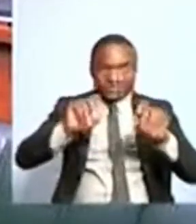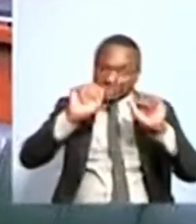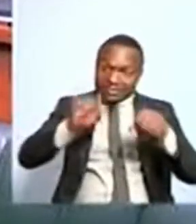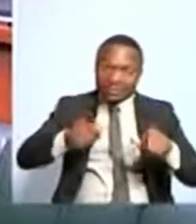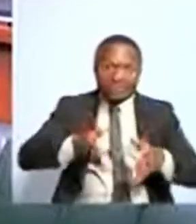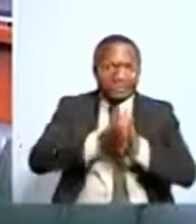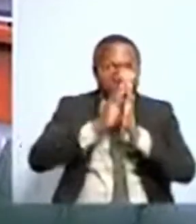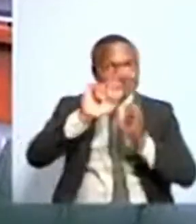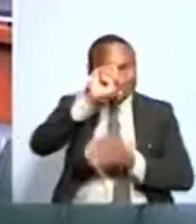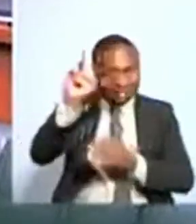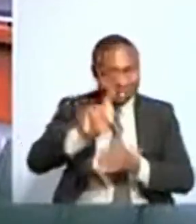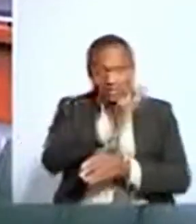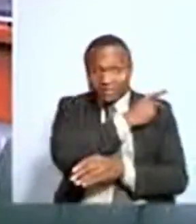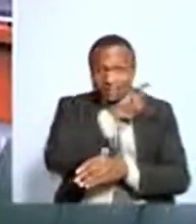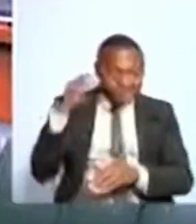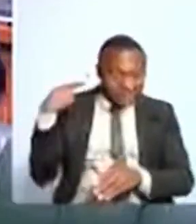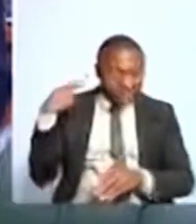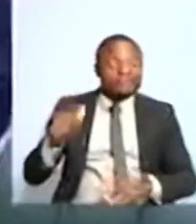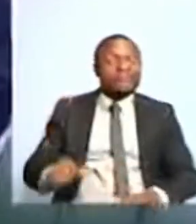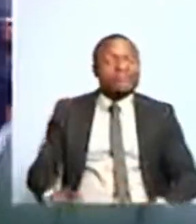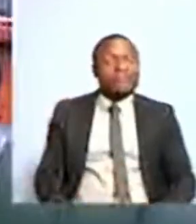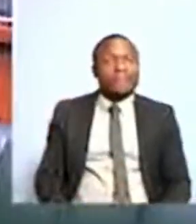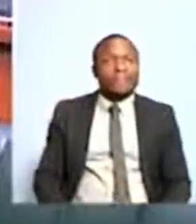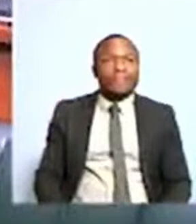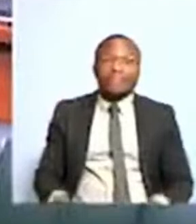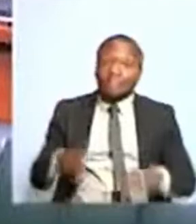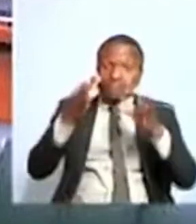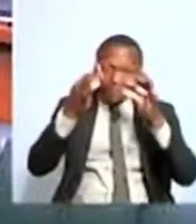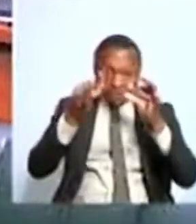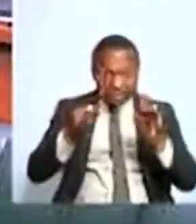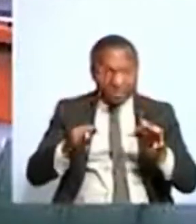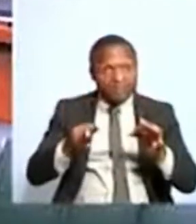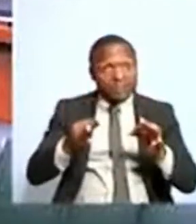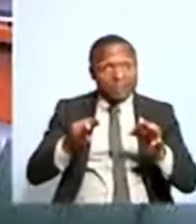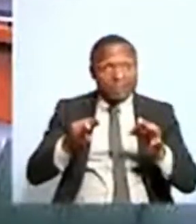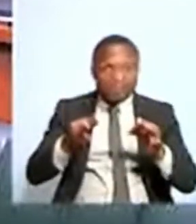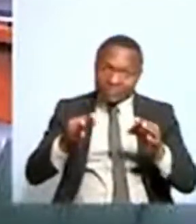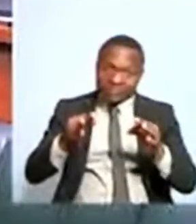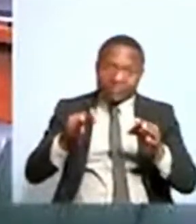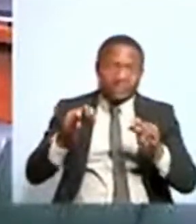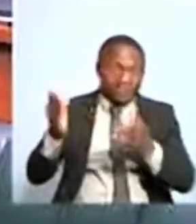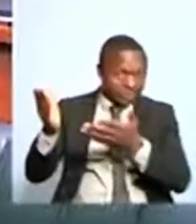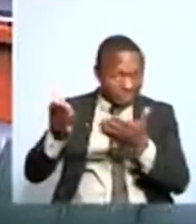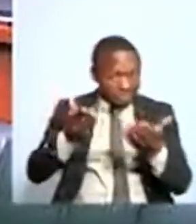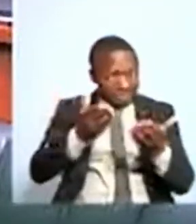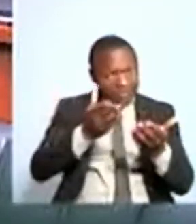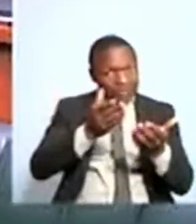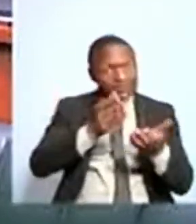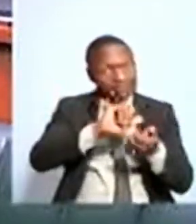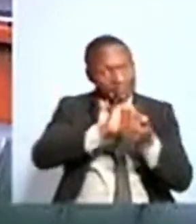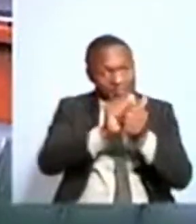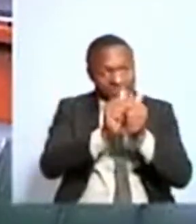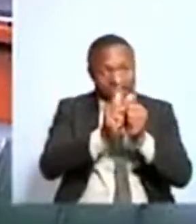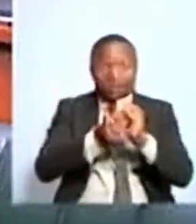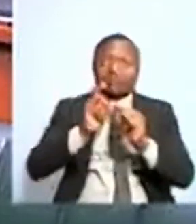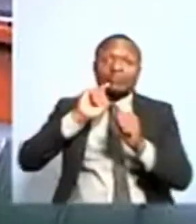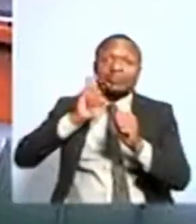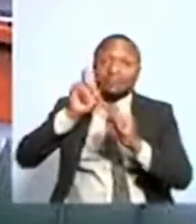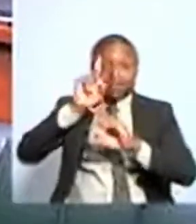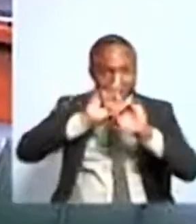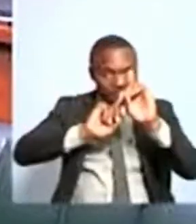the question to this parliament. If he made an amendment which is supposed to be